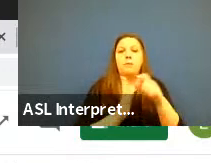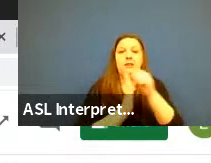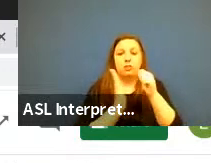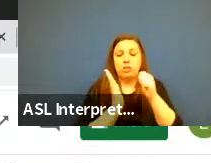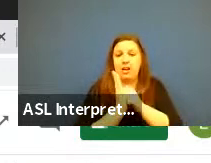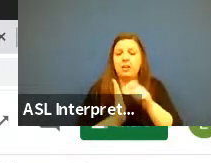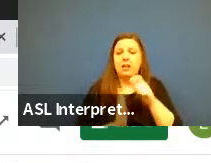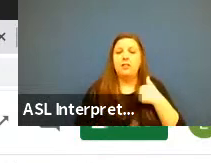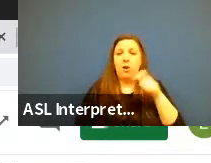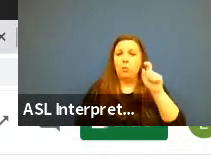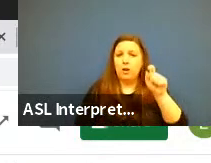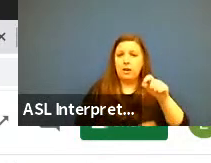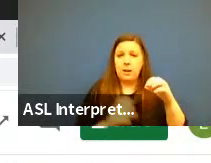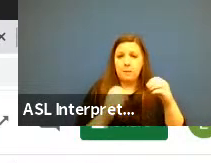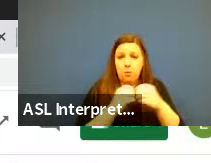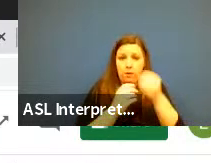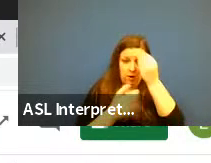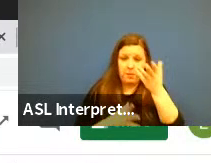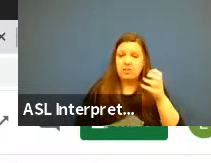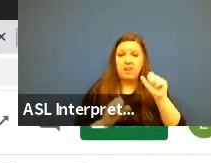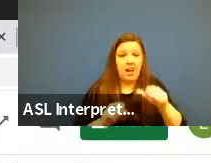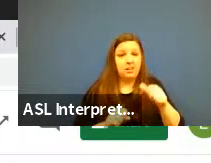information. I do want